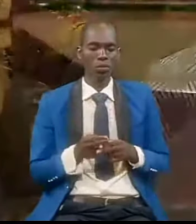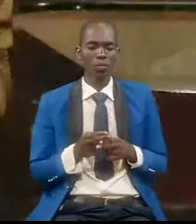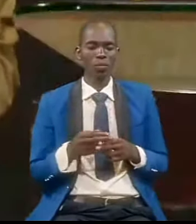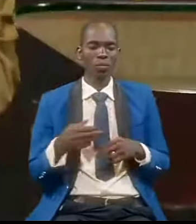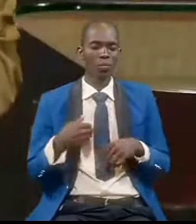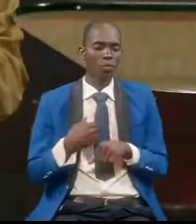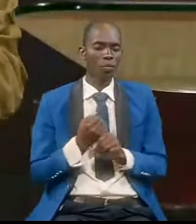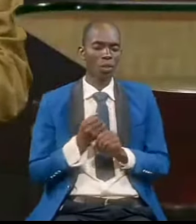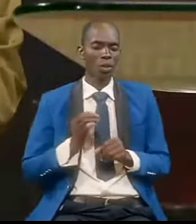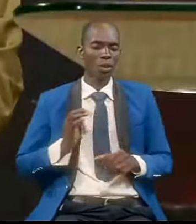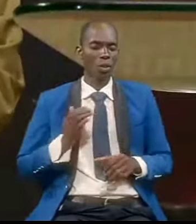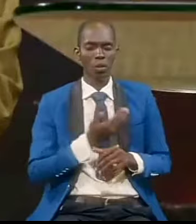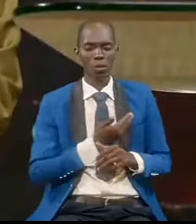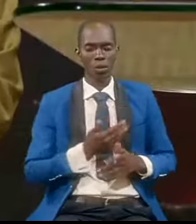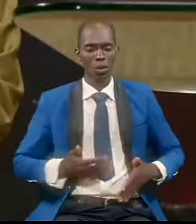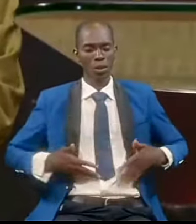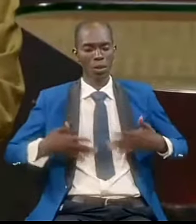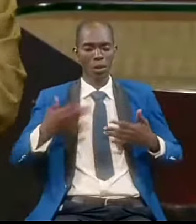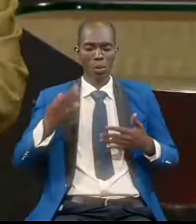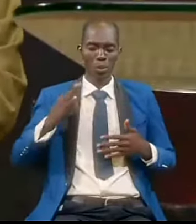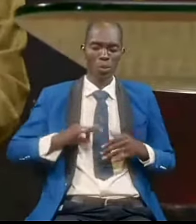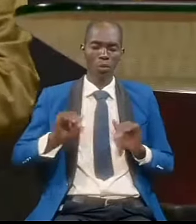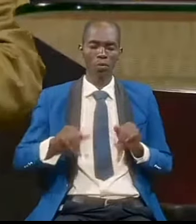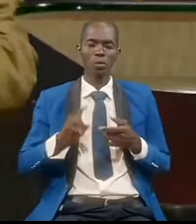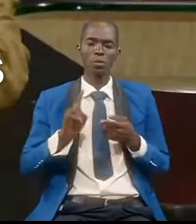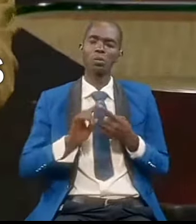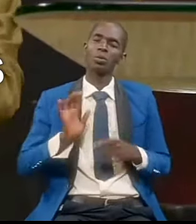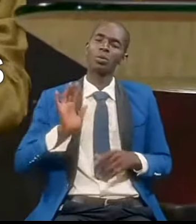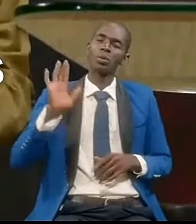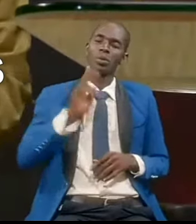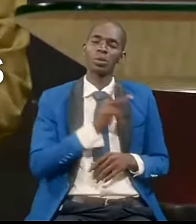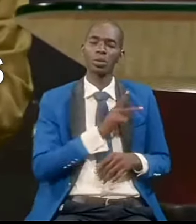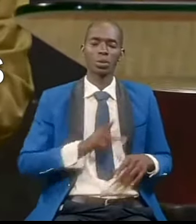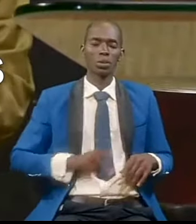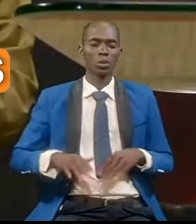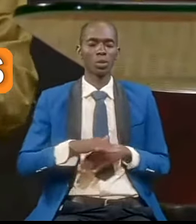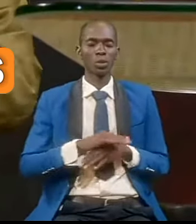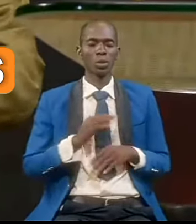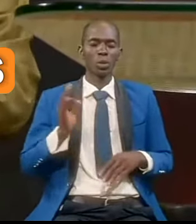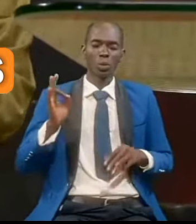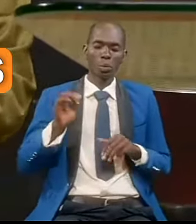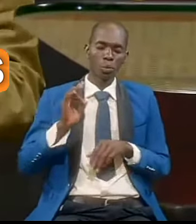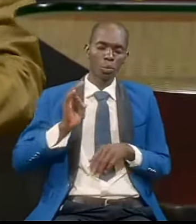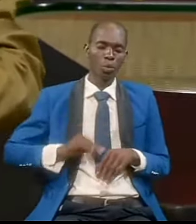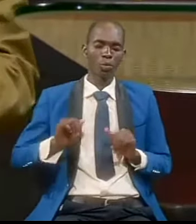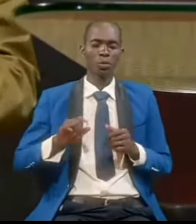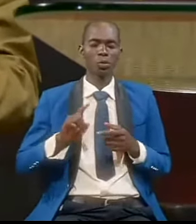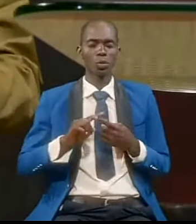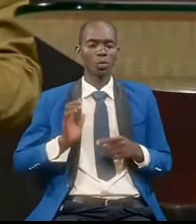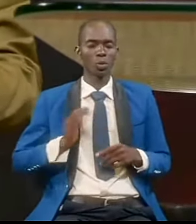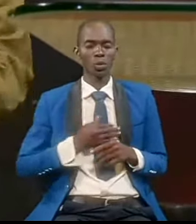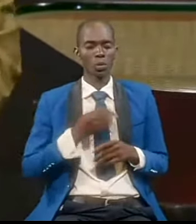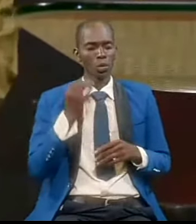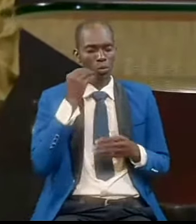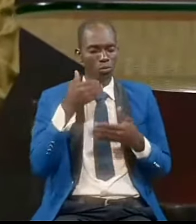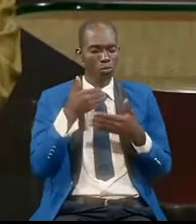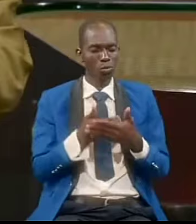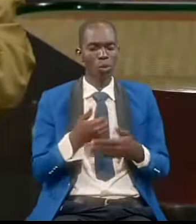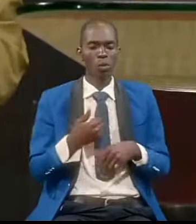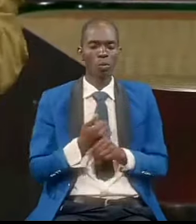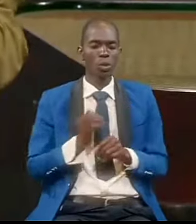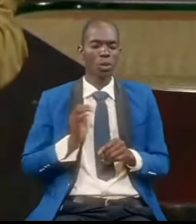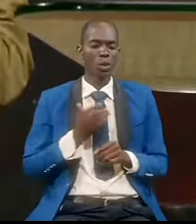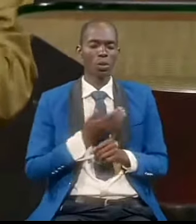our lives profitable to your kingdom, profitable to our neighbors. Make our lives so